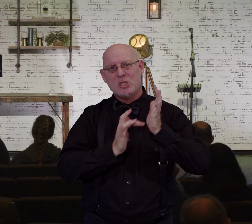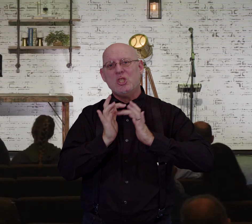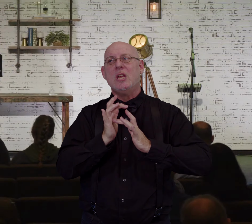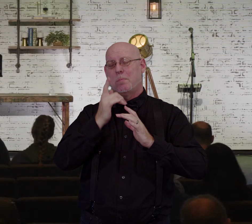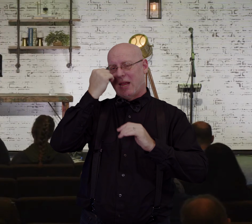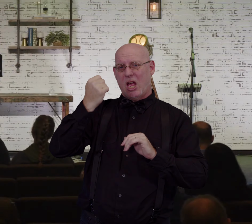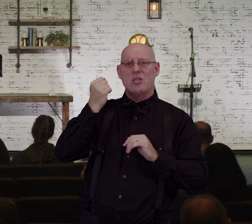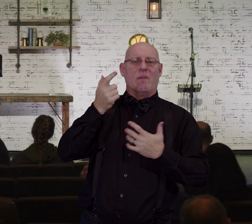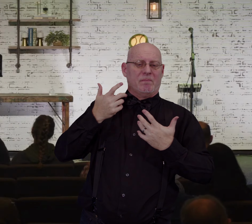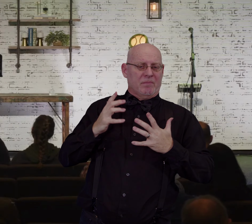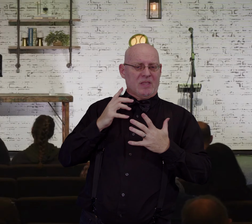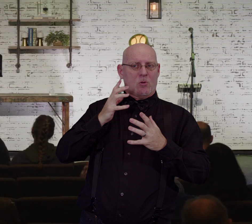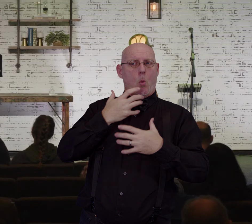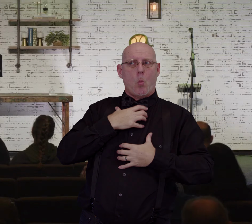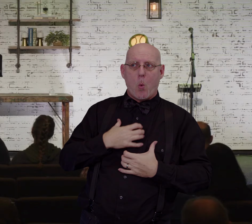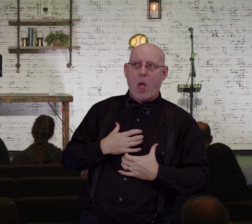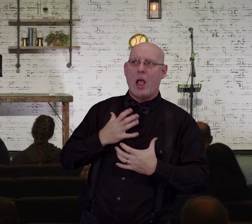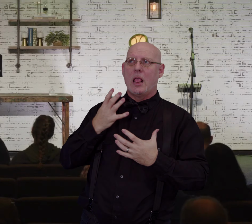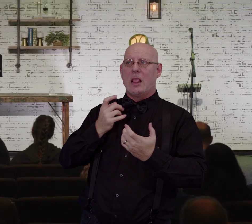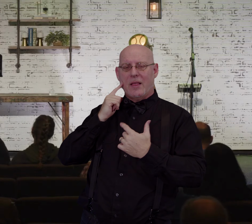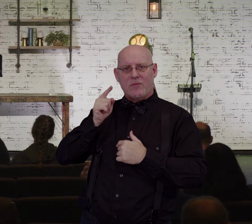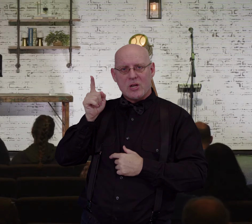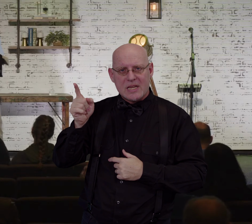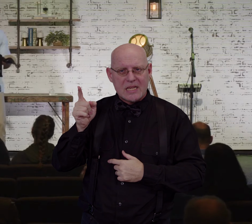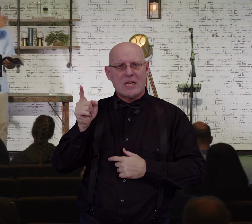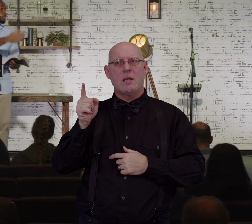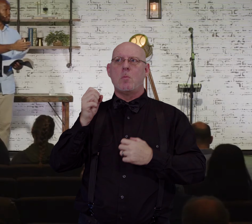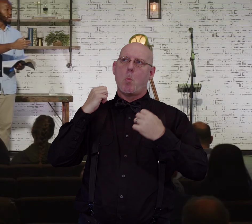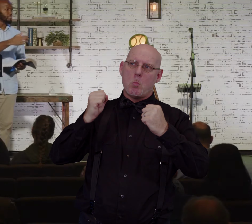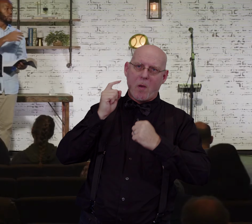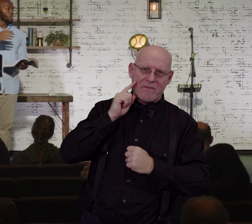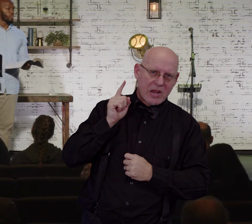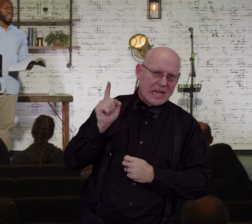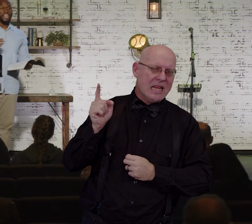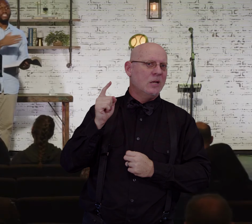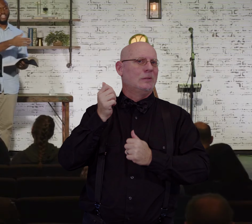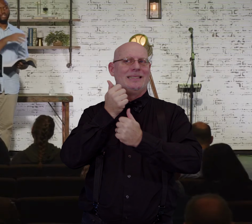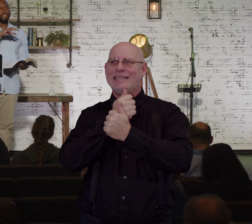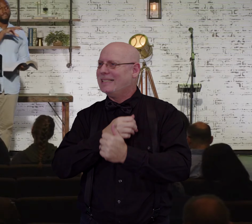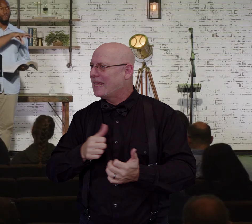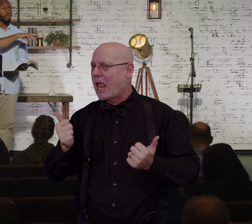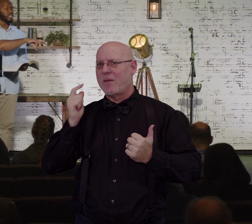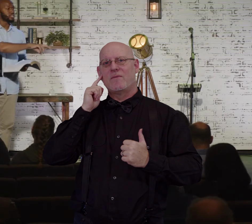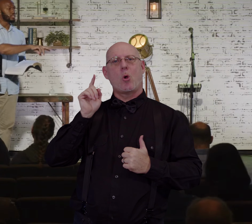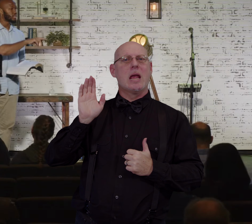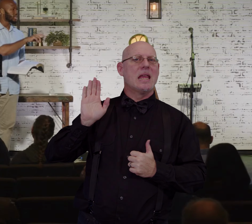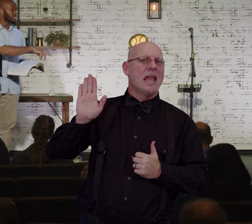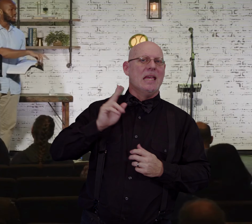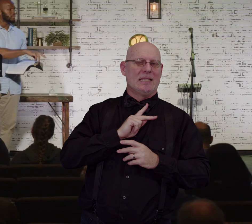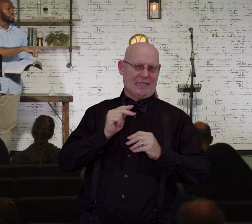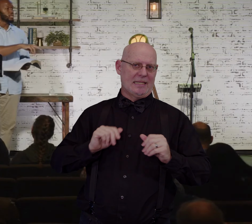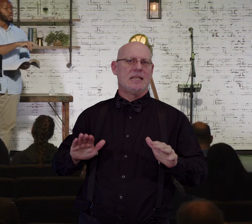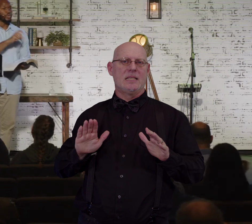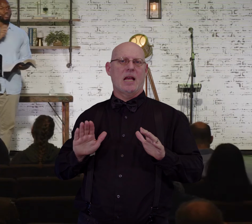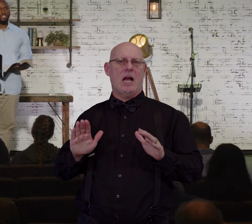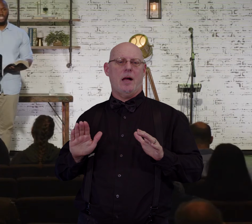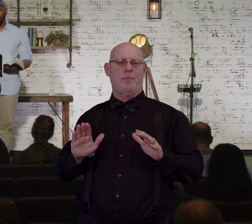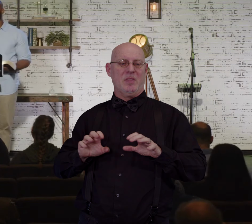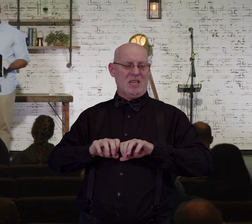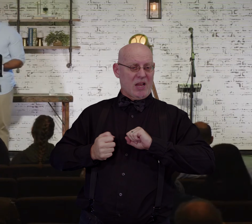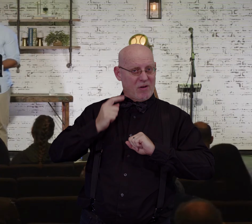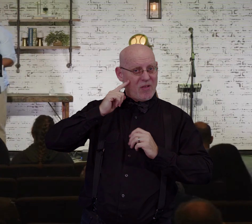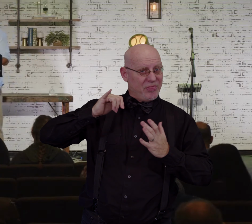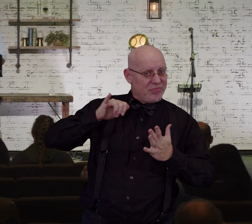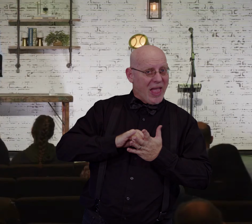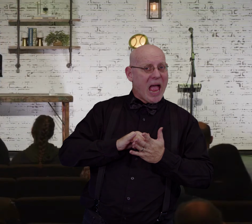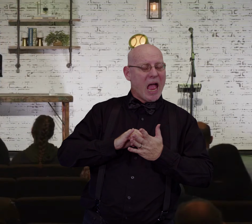Jesus, because you are desiring to live for him, desiring to be bold for him, or anything else for his kingdom, when you suffer